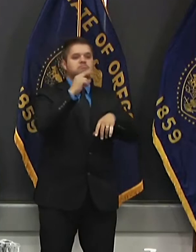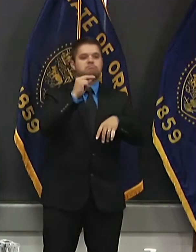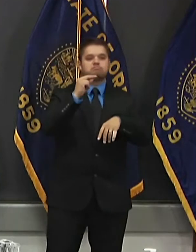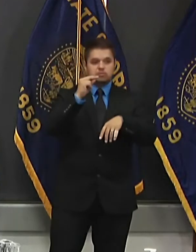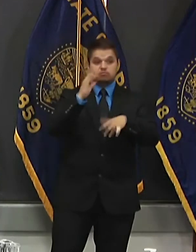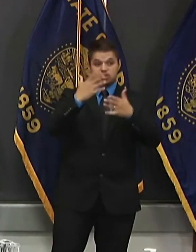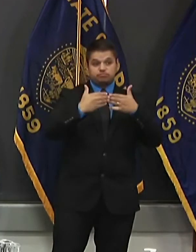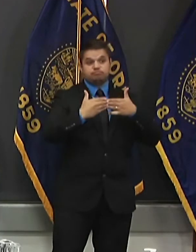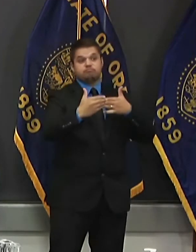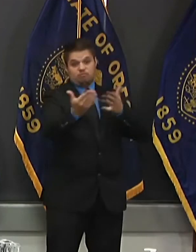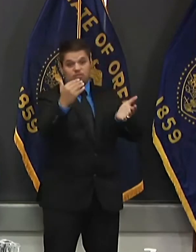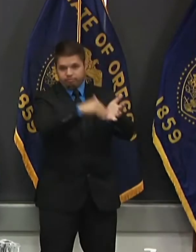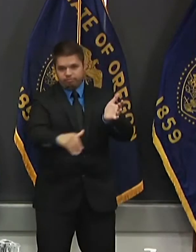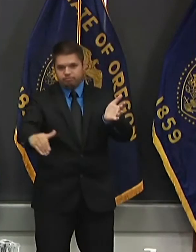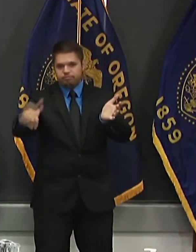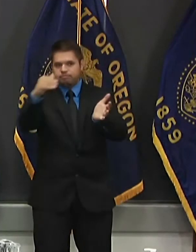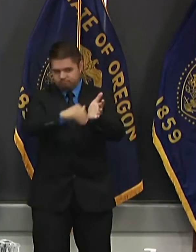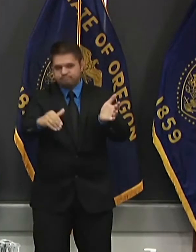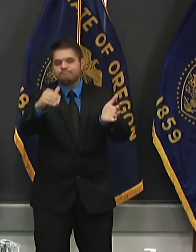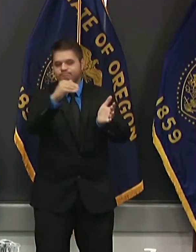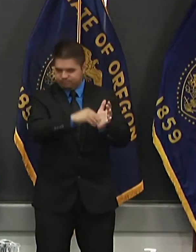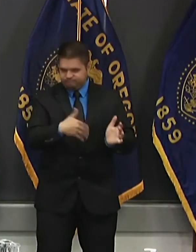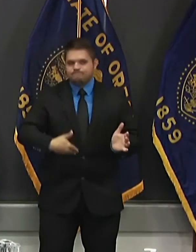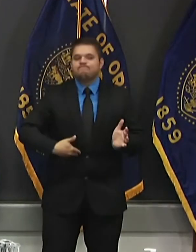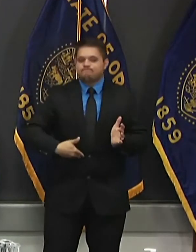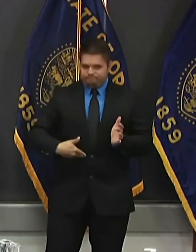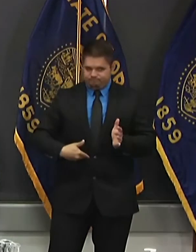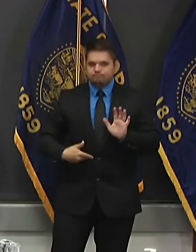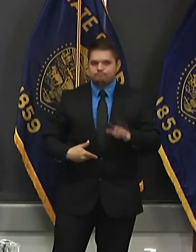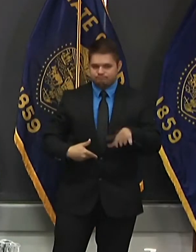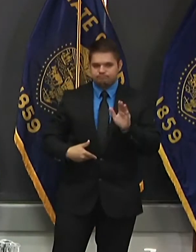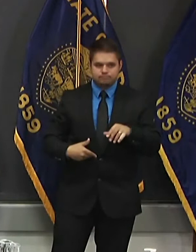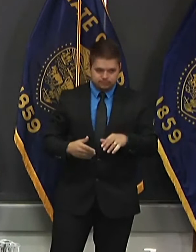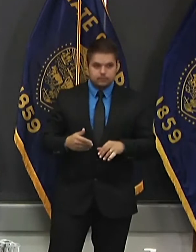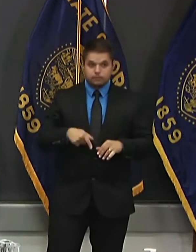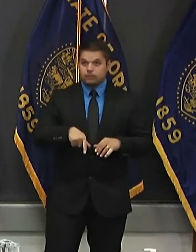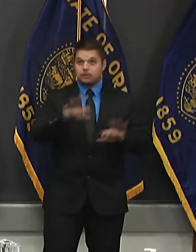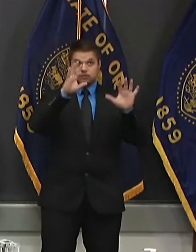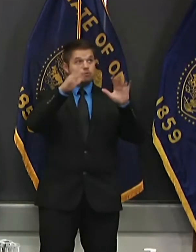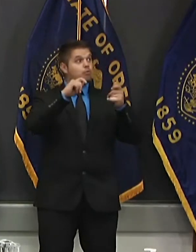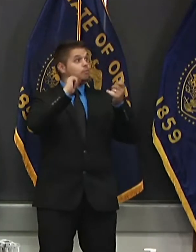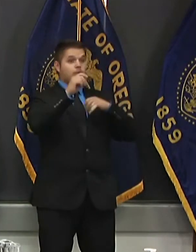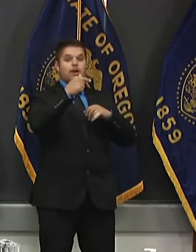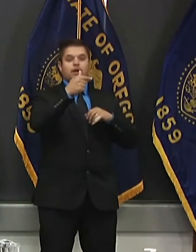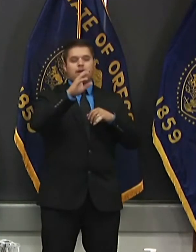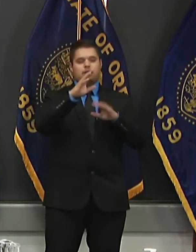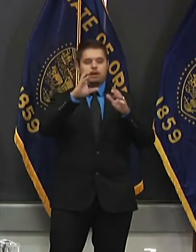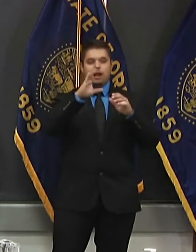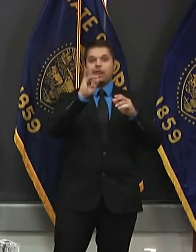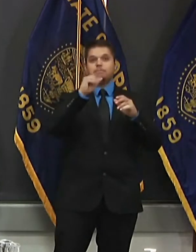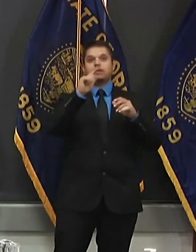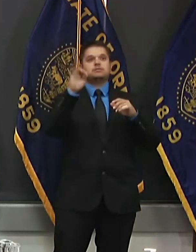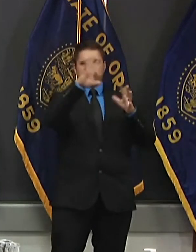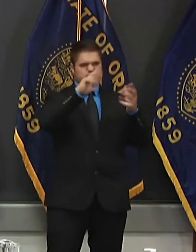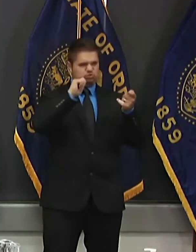are feeling the acute impacts of climate change. We are seeing its devastating impacts in